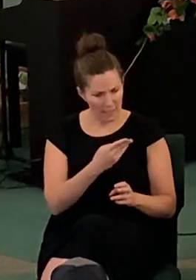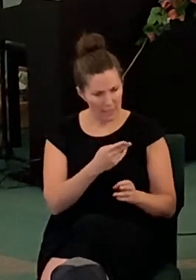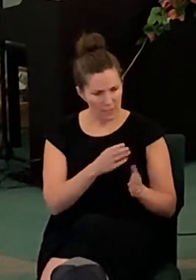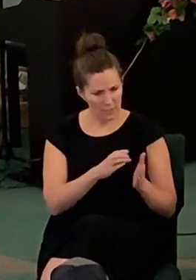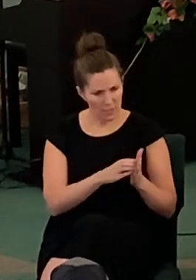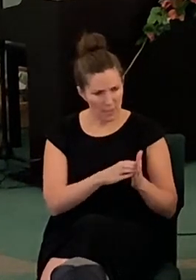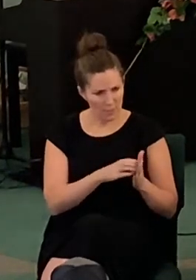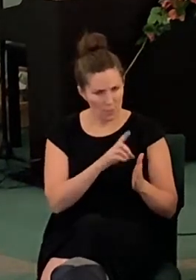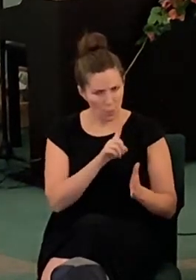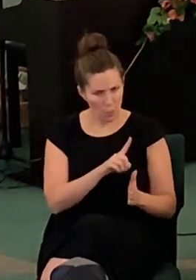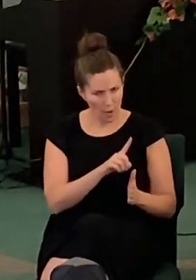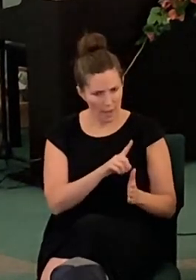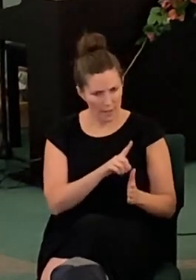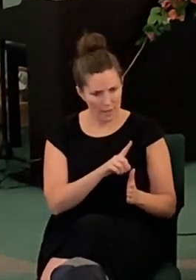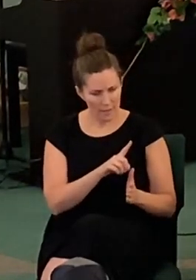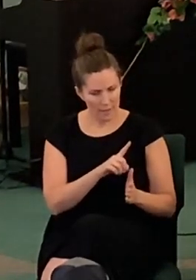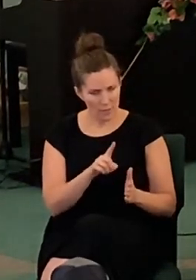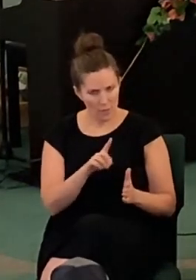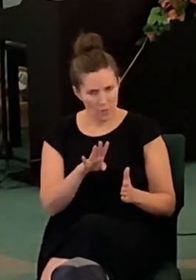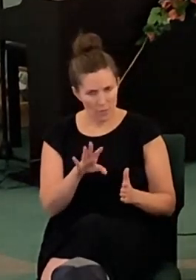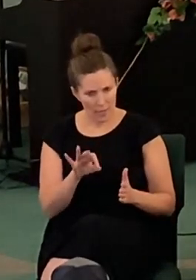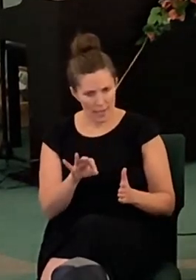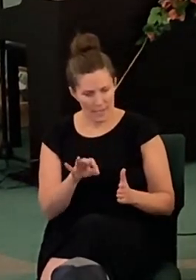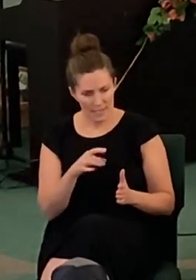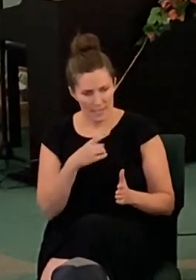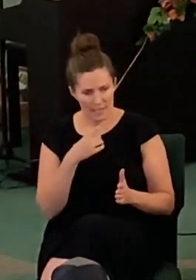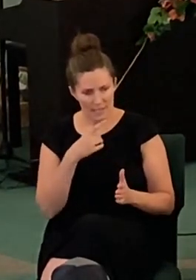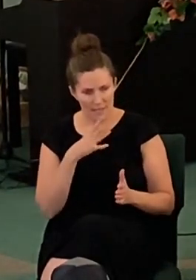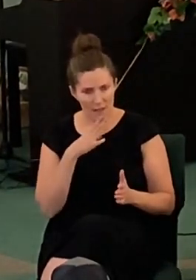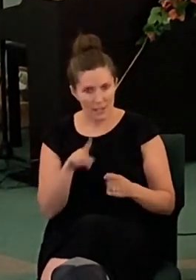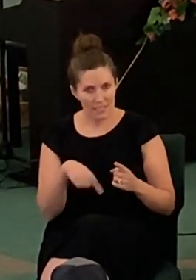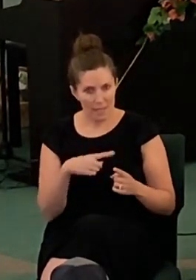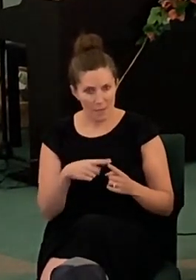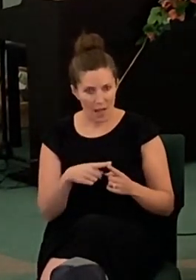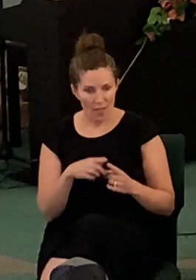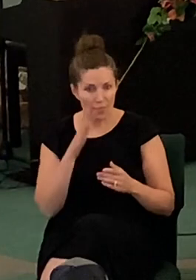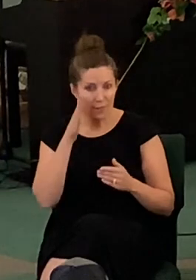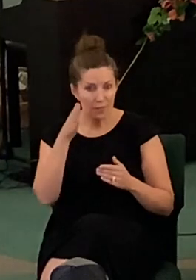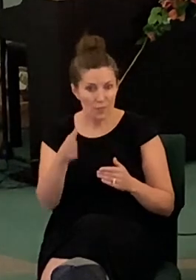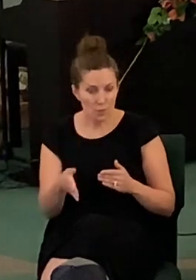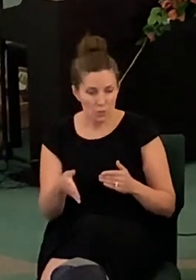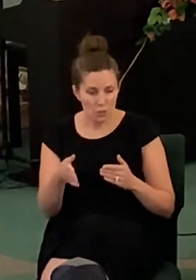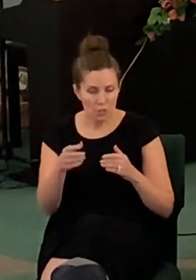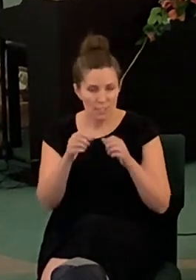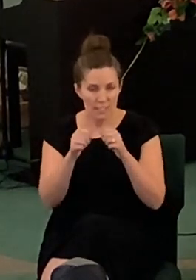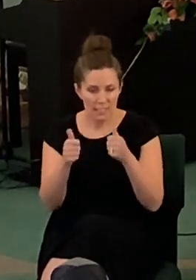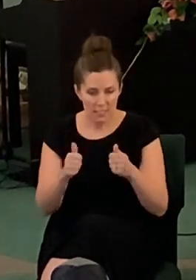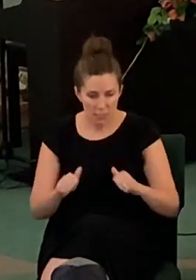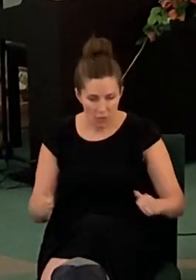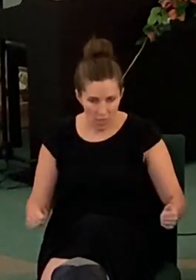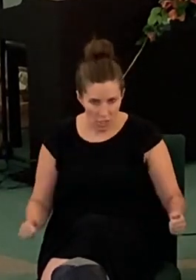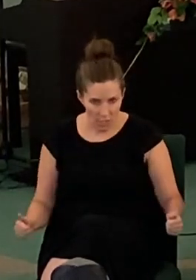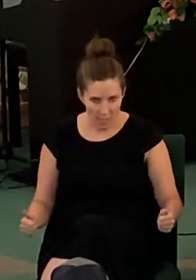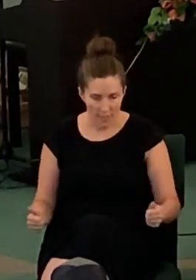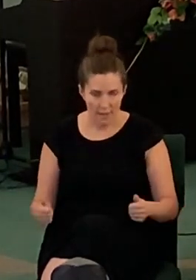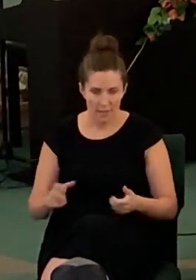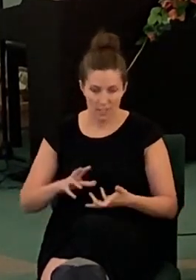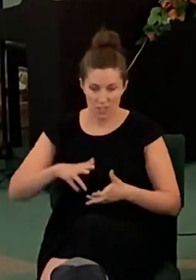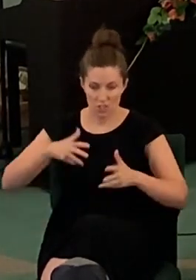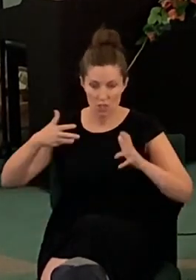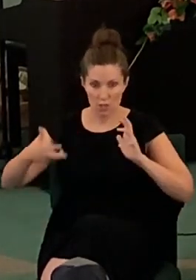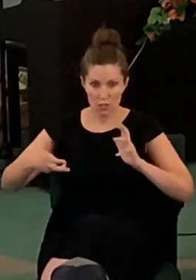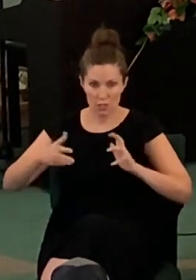the future fall and doom and desolation of Judah and